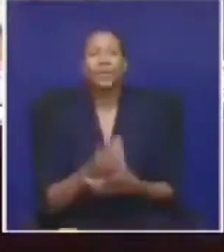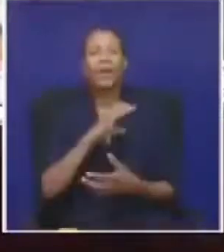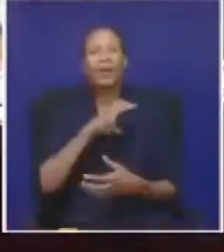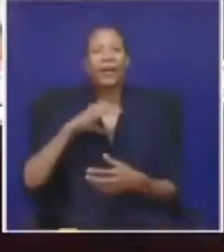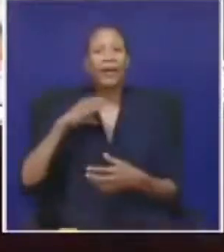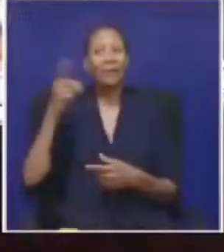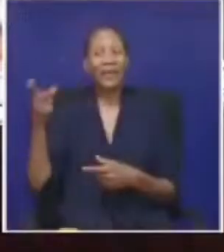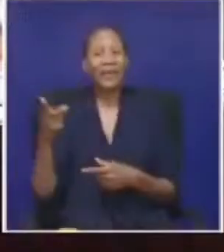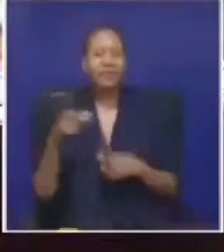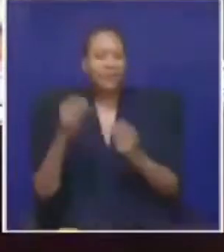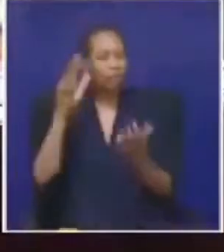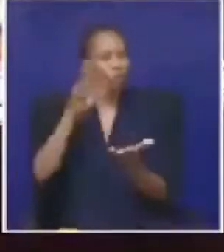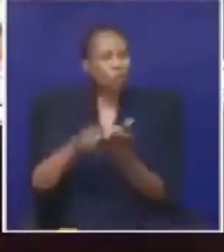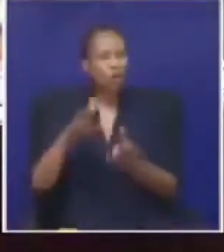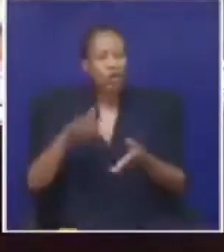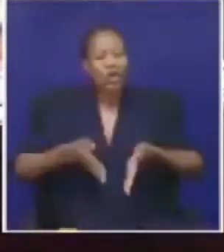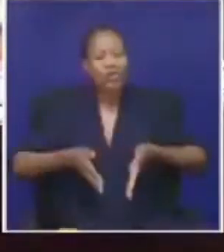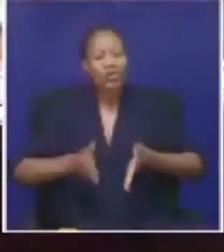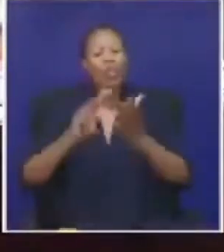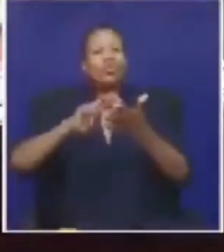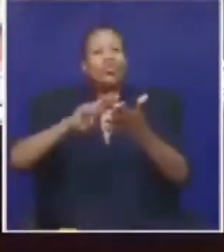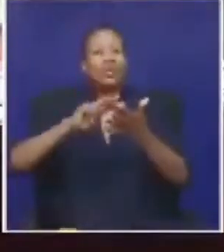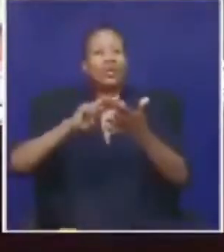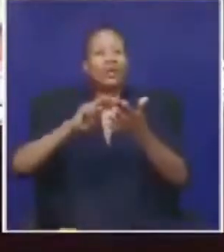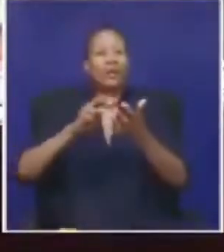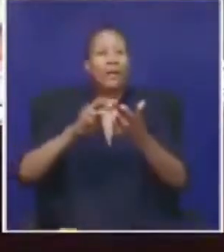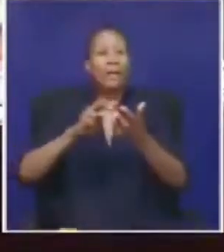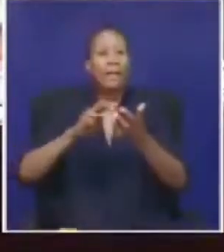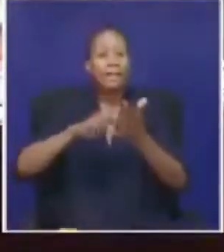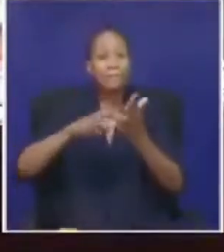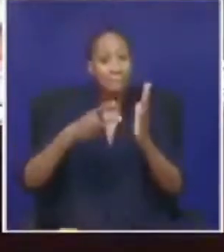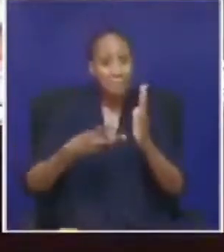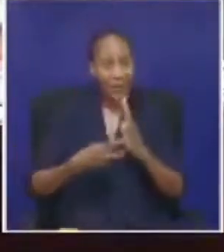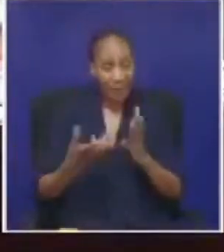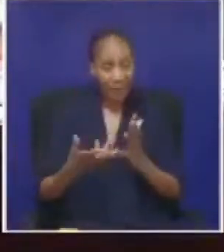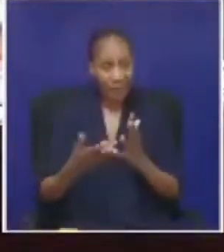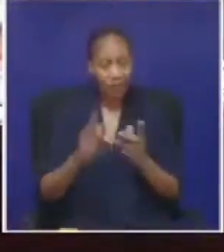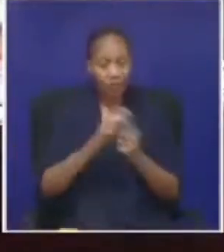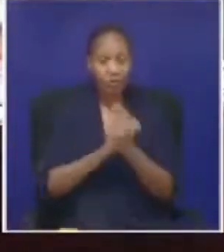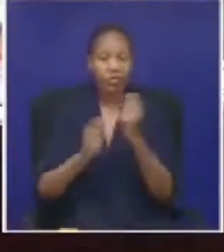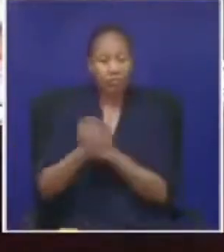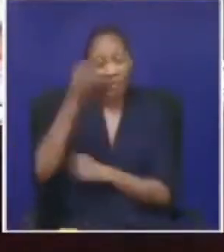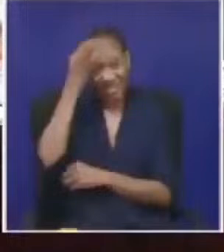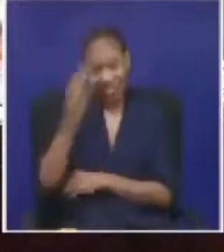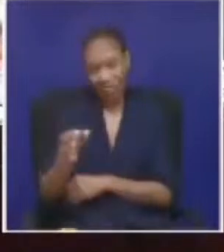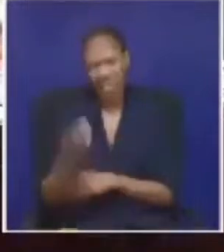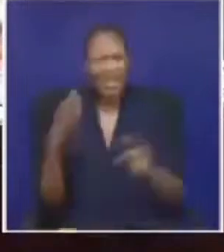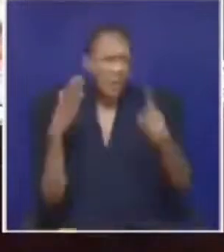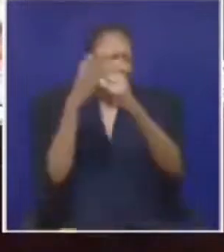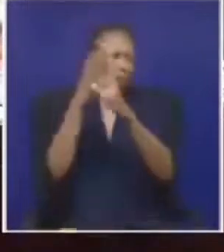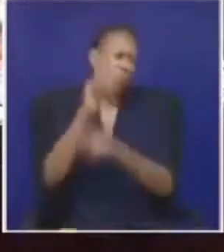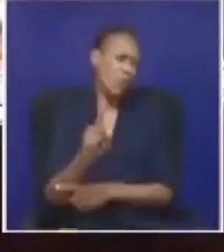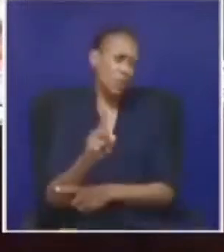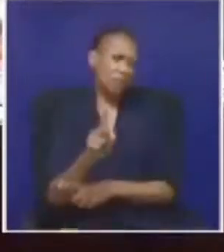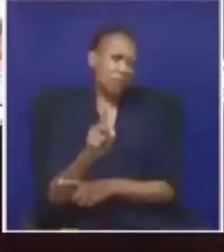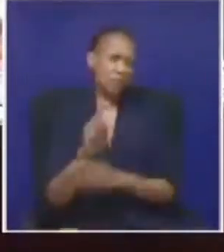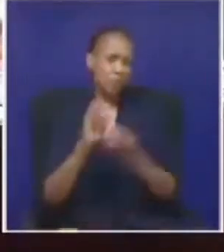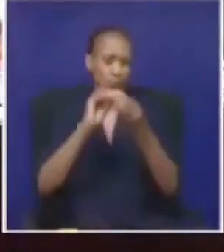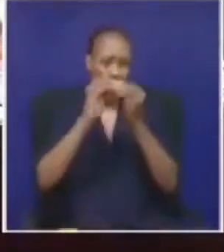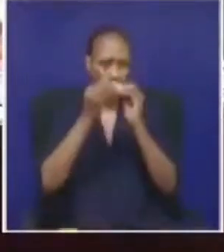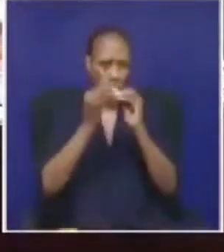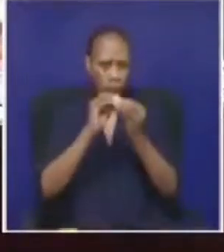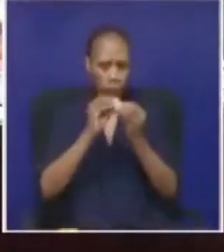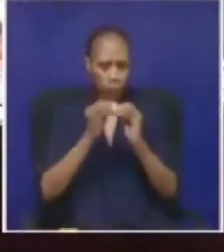also adopted the roadmap for digital transformation of government, which aims to moderate